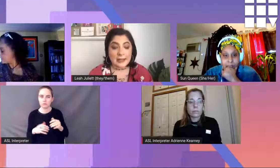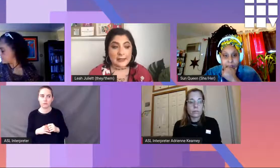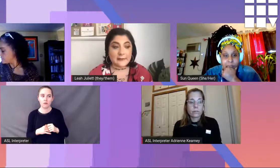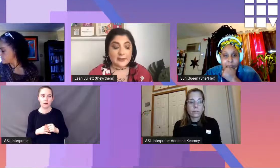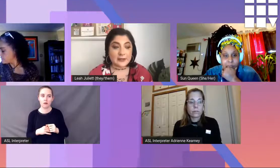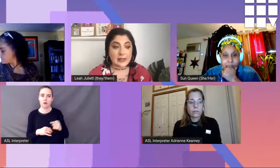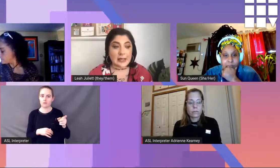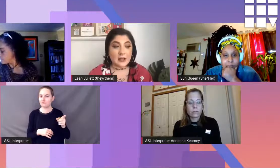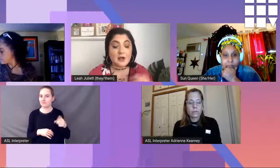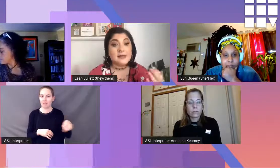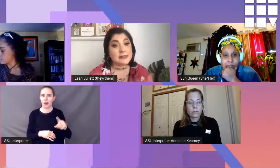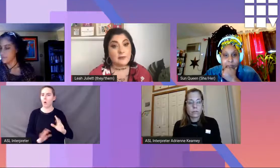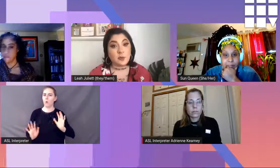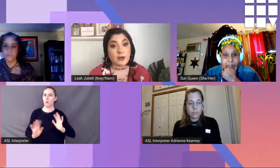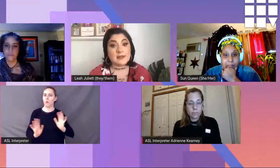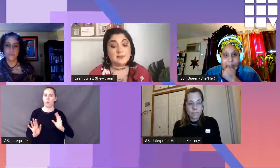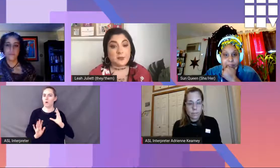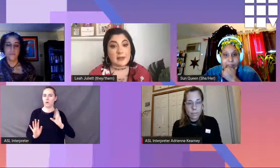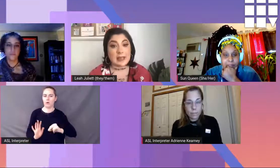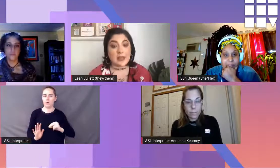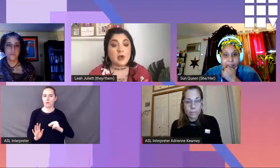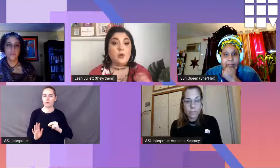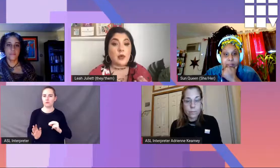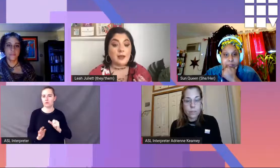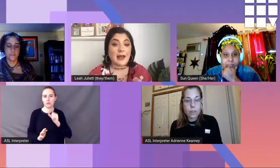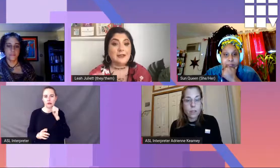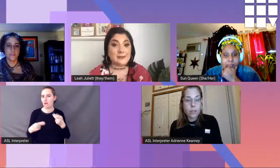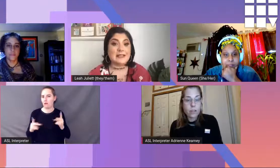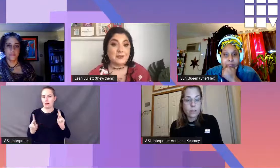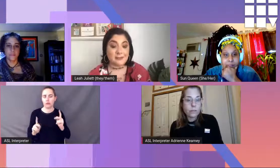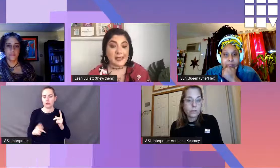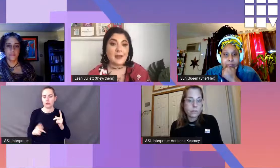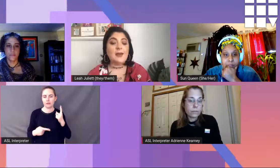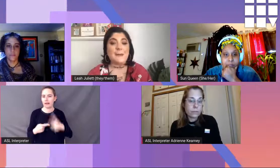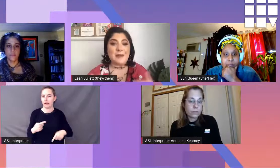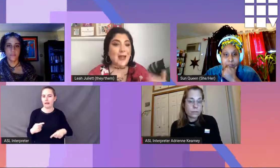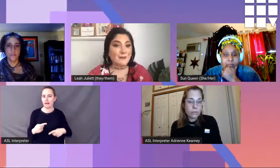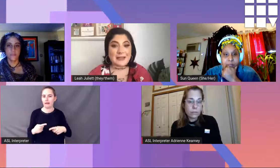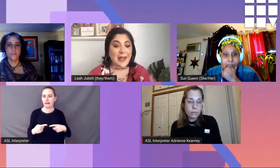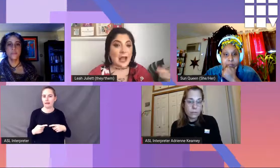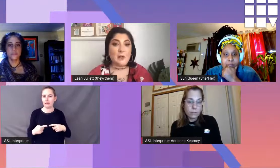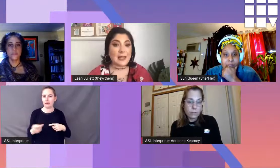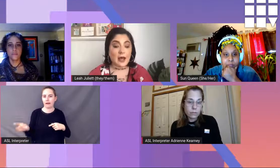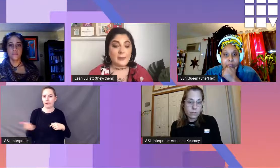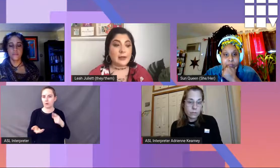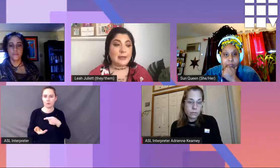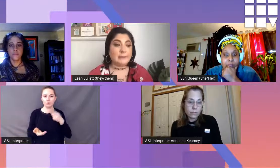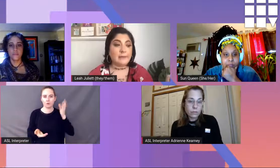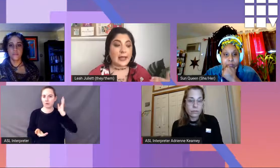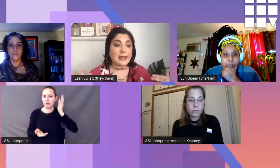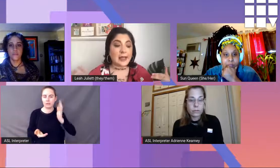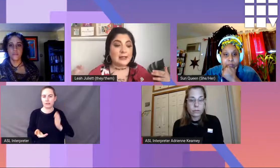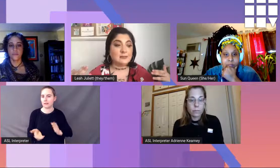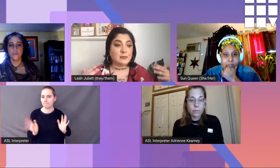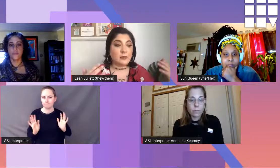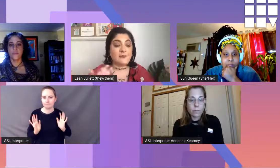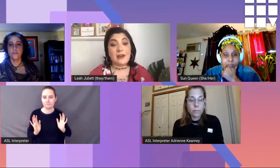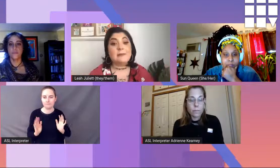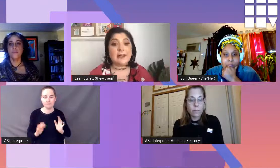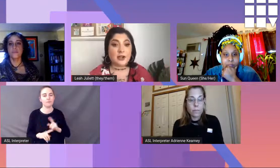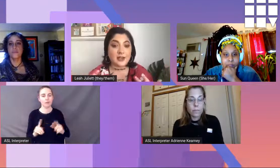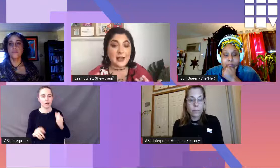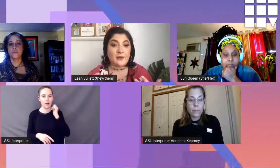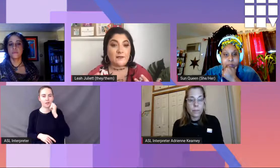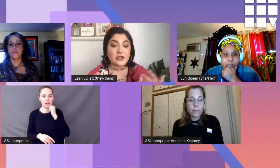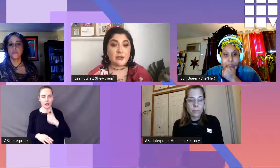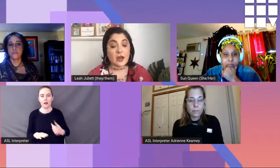everyone, certainly closes some doors for me in who allows me to speak. But every day I wake up, I invite